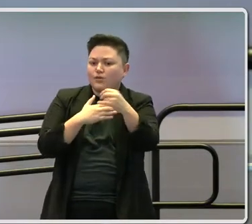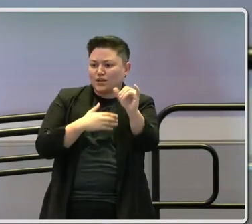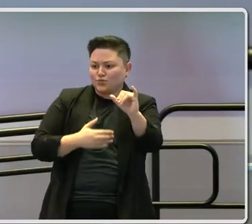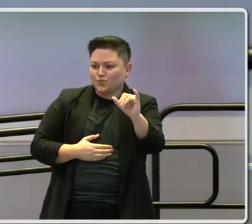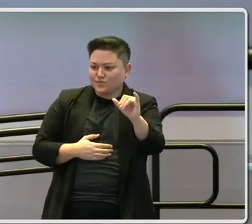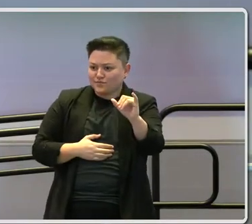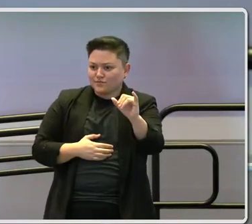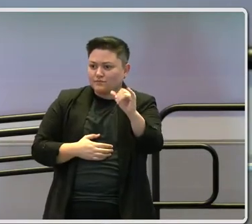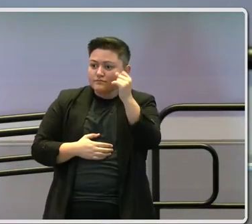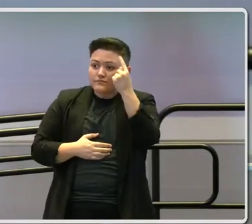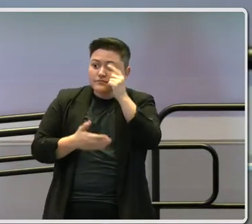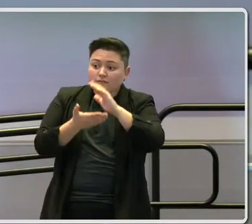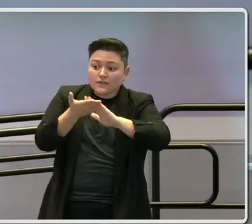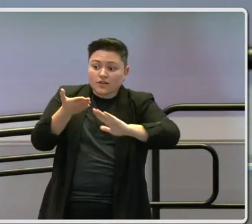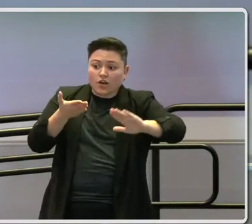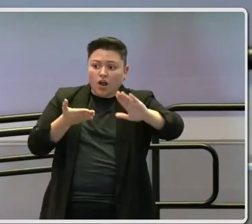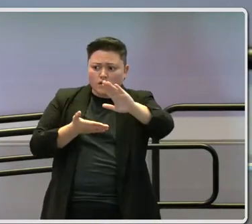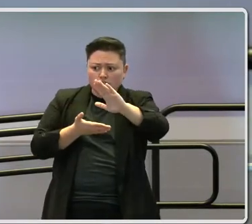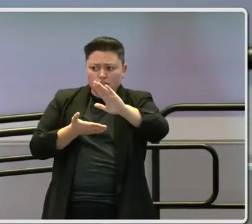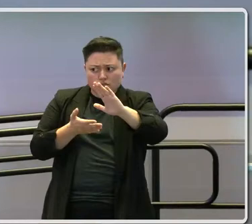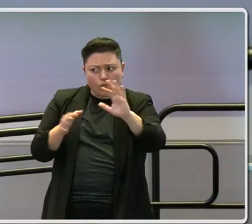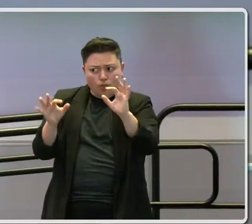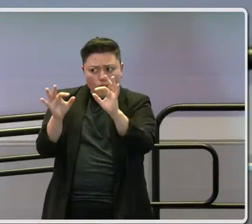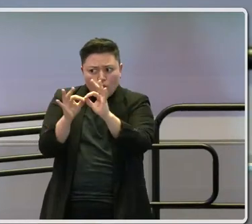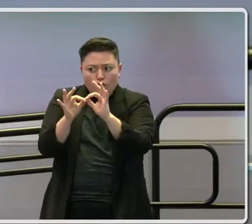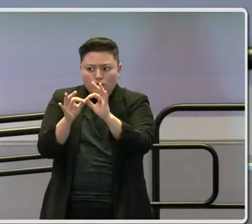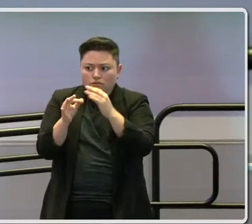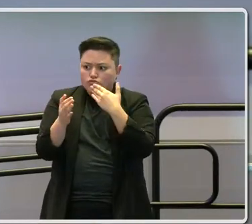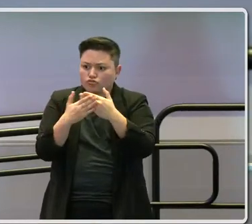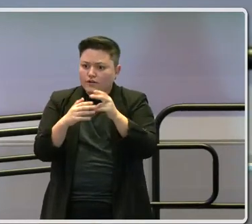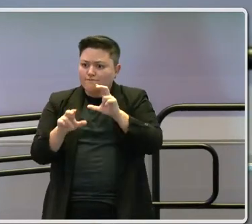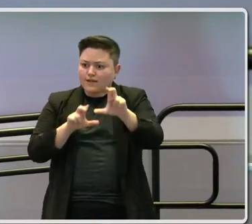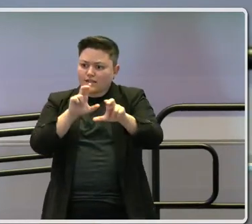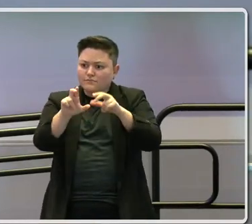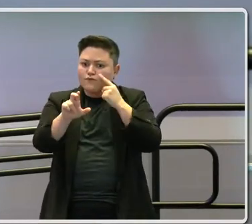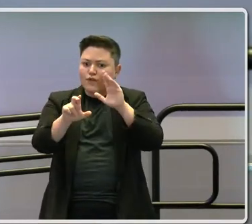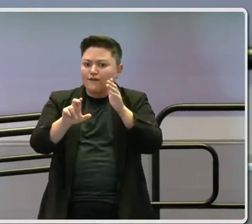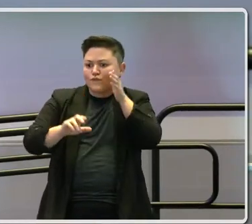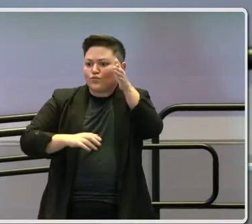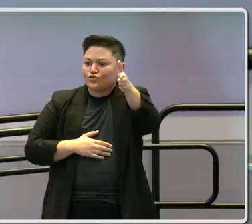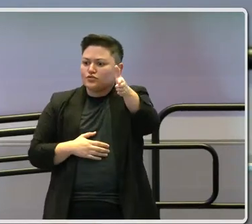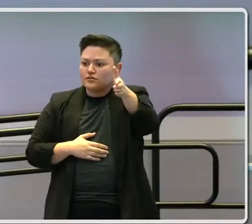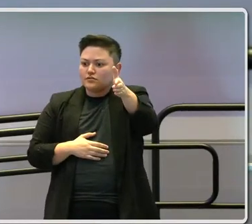that college is a worthwhile investment for a future they can